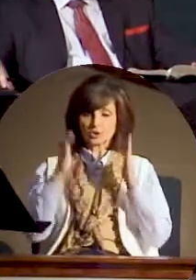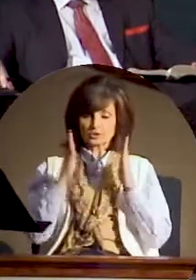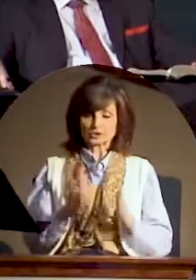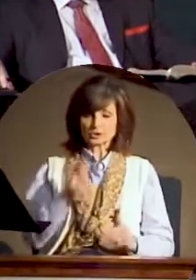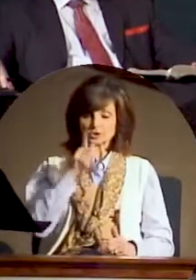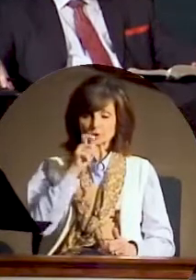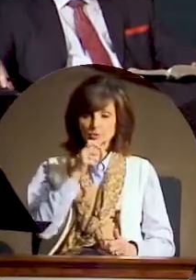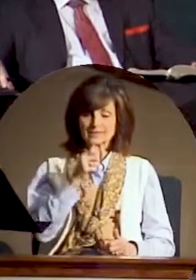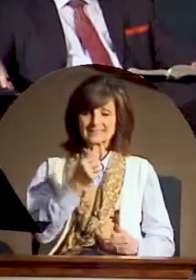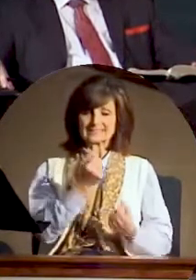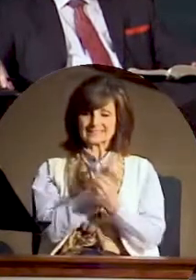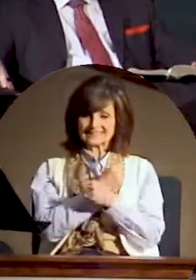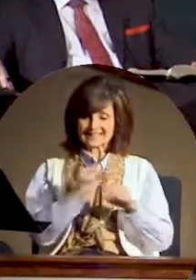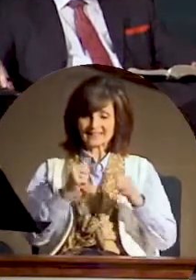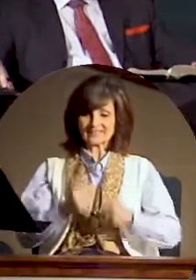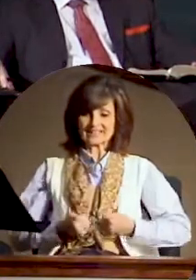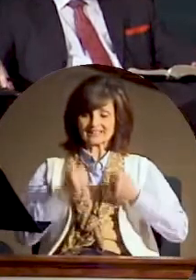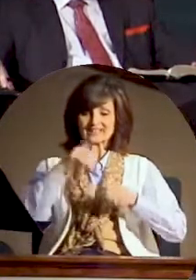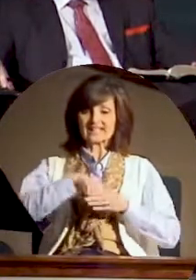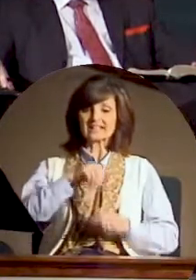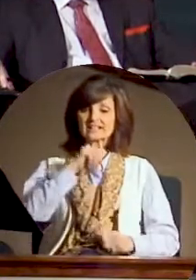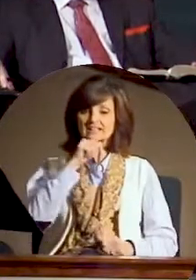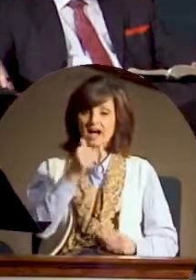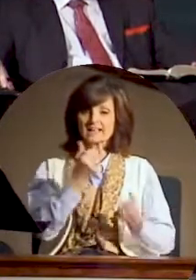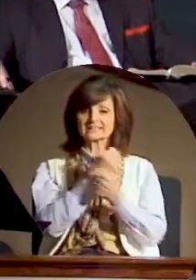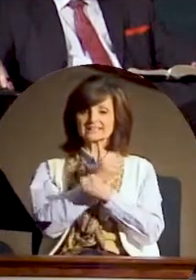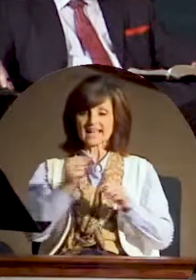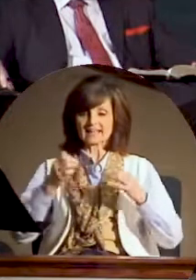living in an unsaved body.